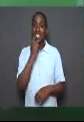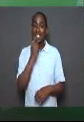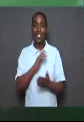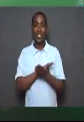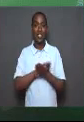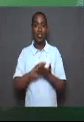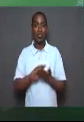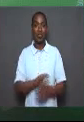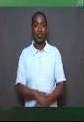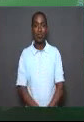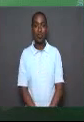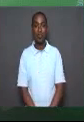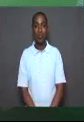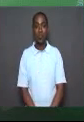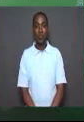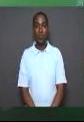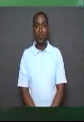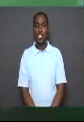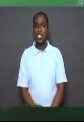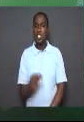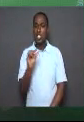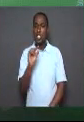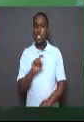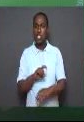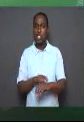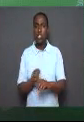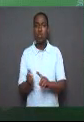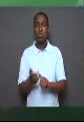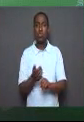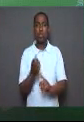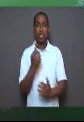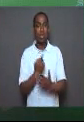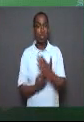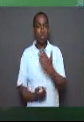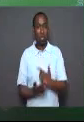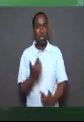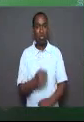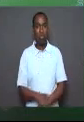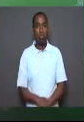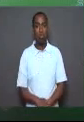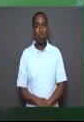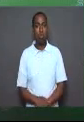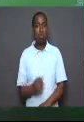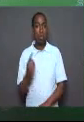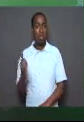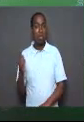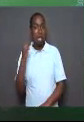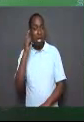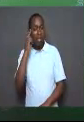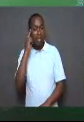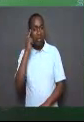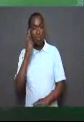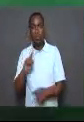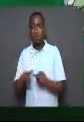clean? Spend a few minutes discussing some of your ideas with a